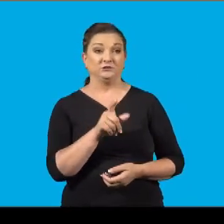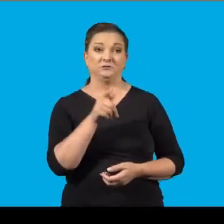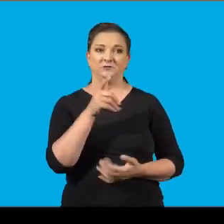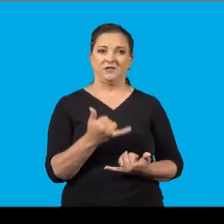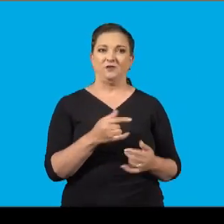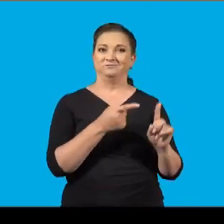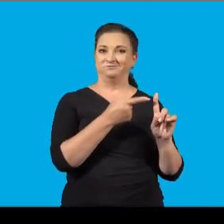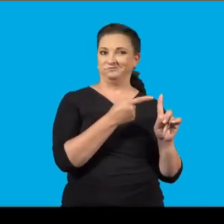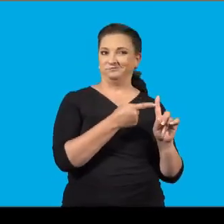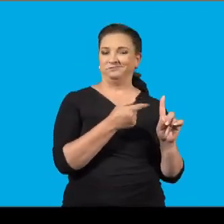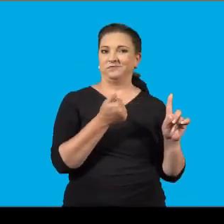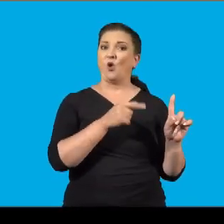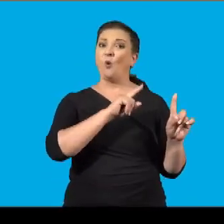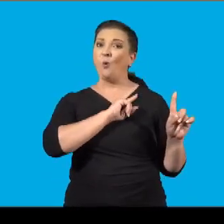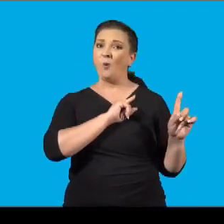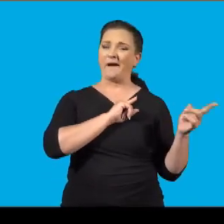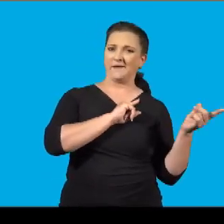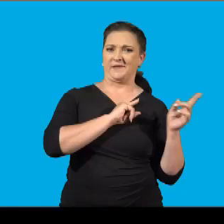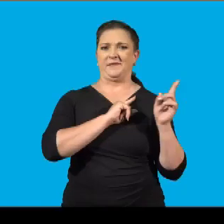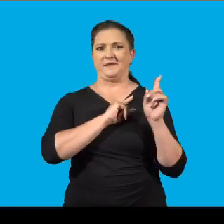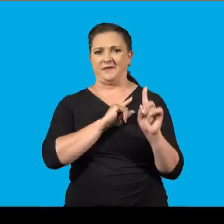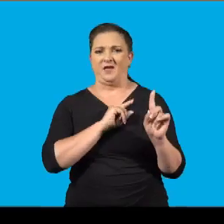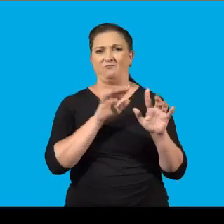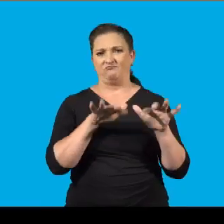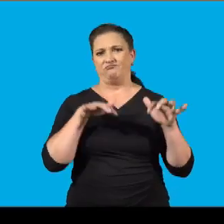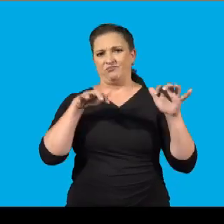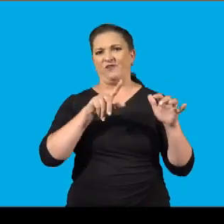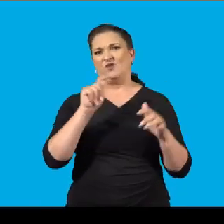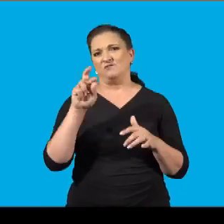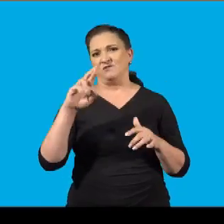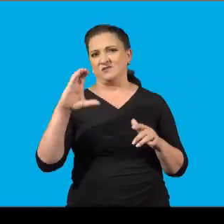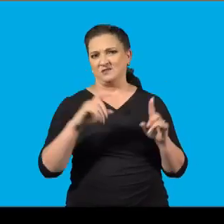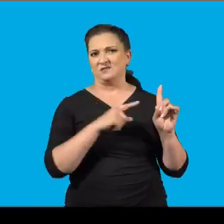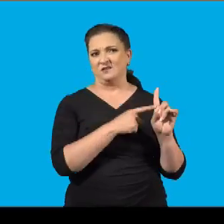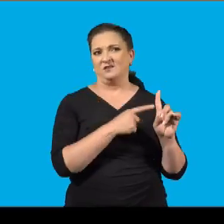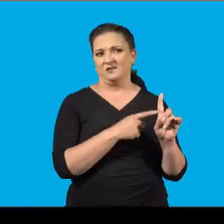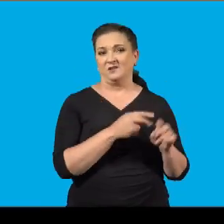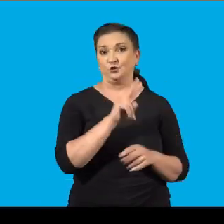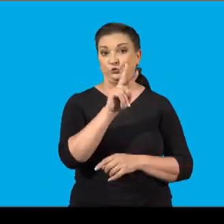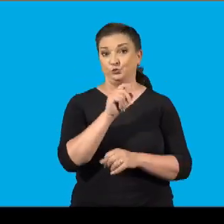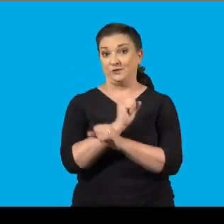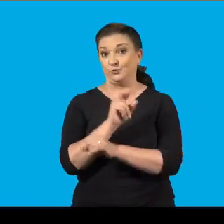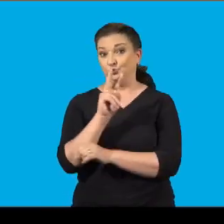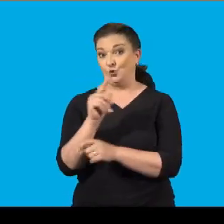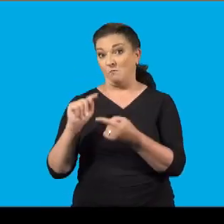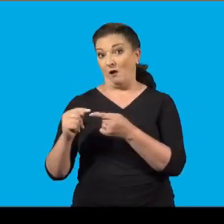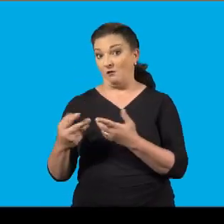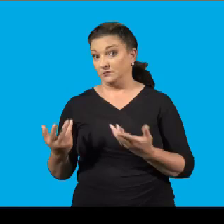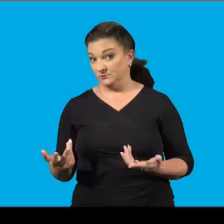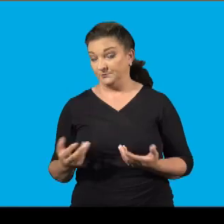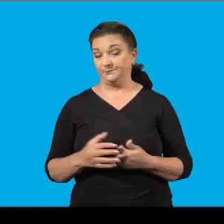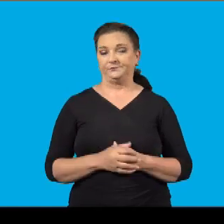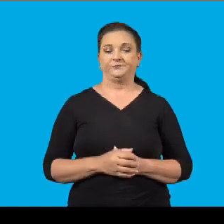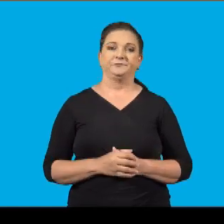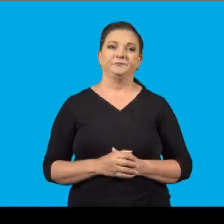comment on why Howard Timol decided to appear before the TRC. 2 times 2.